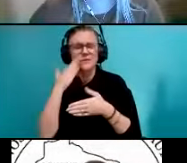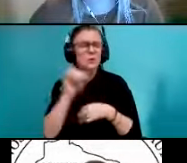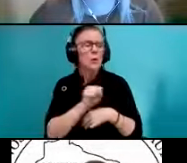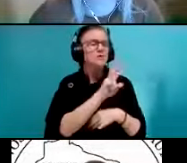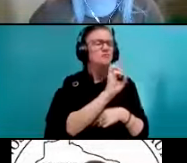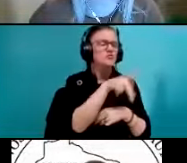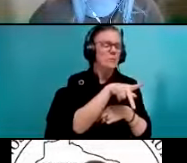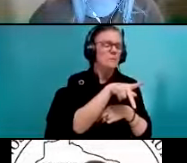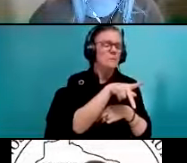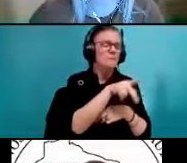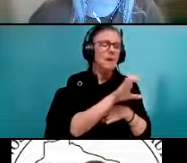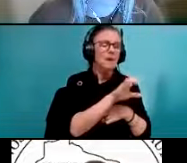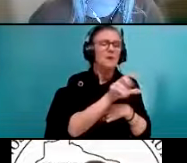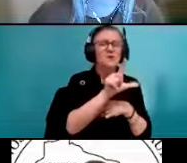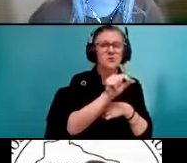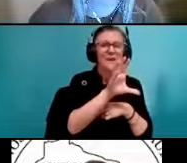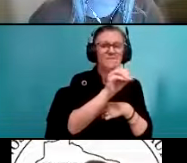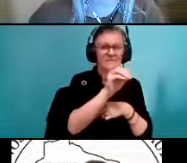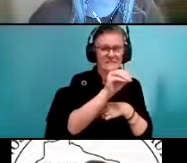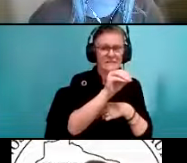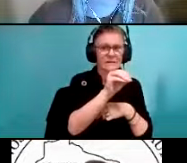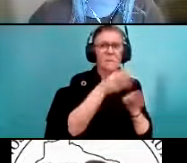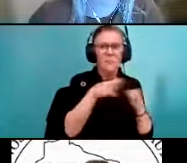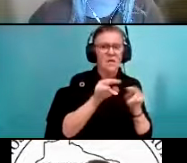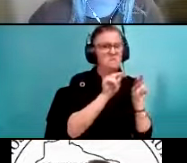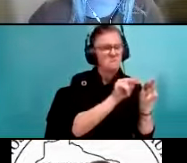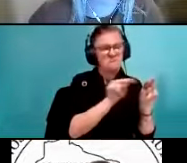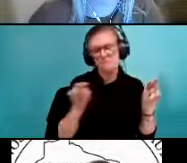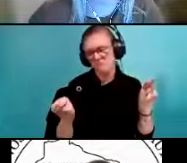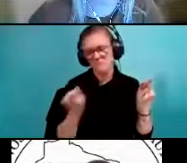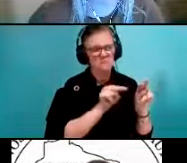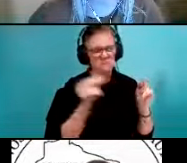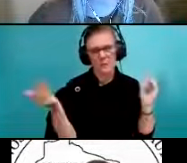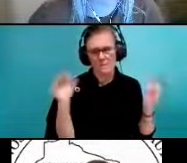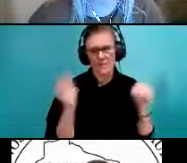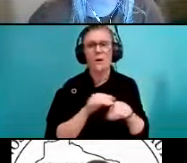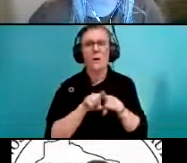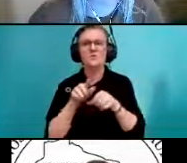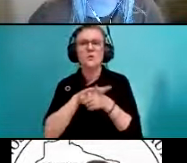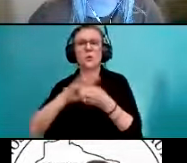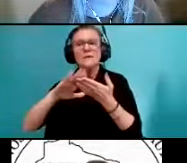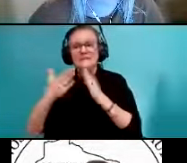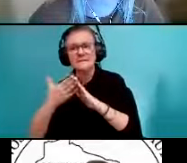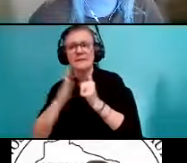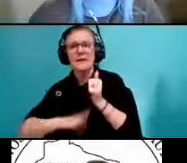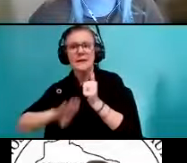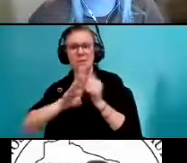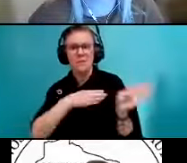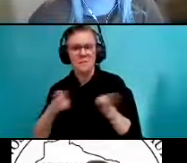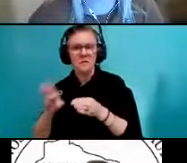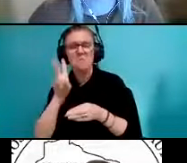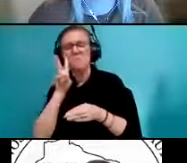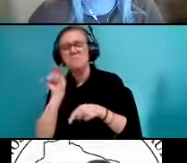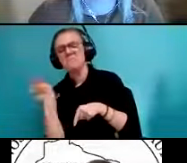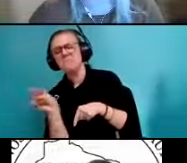2050 plan, Vision 2050, and the local city and neighborhood plans to see, what